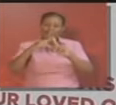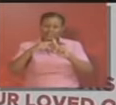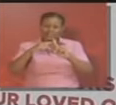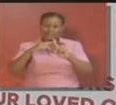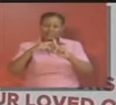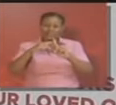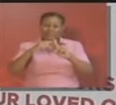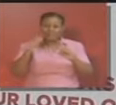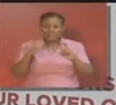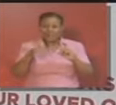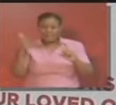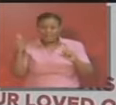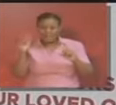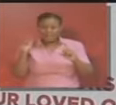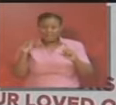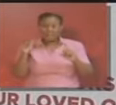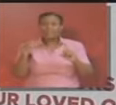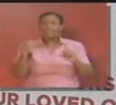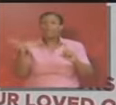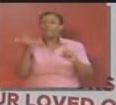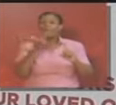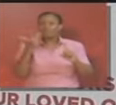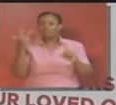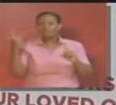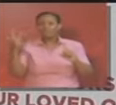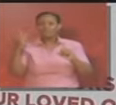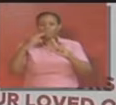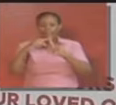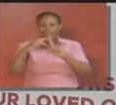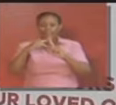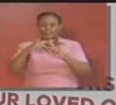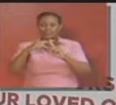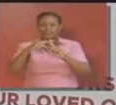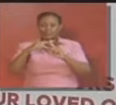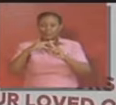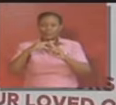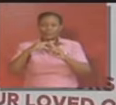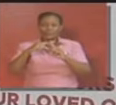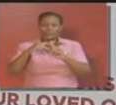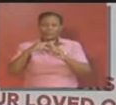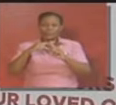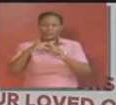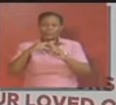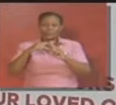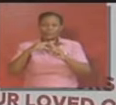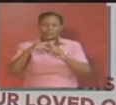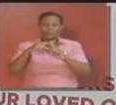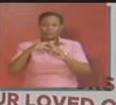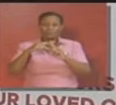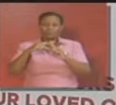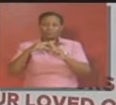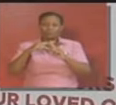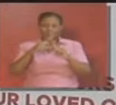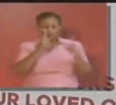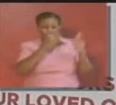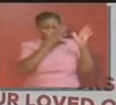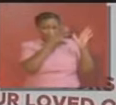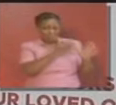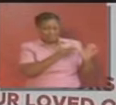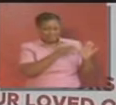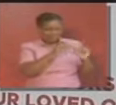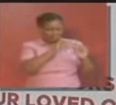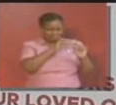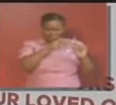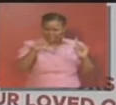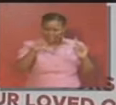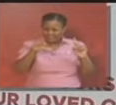all 3 persons tested positive. So we see again how it only takes one person to then spread to another and spread to another.